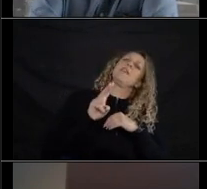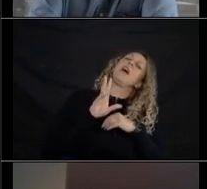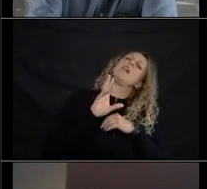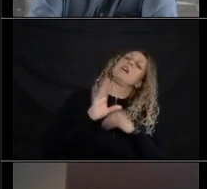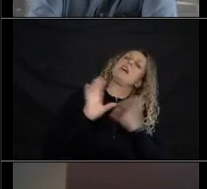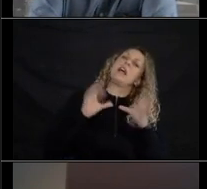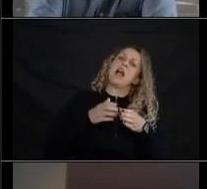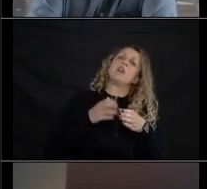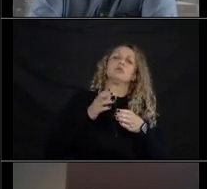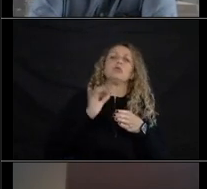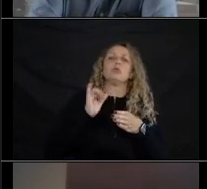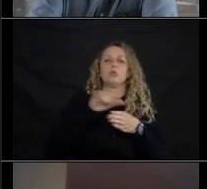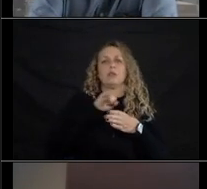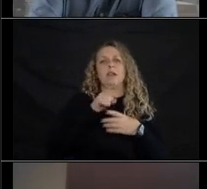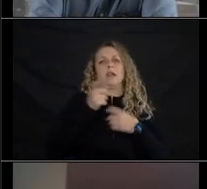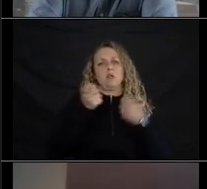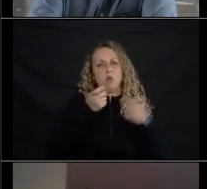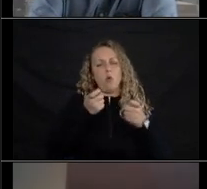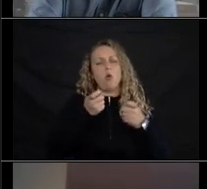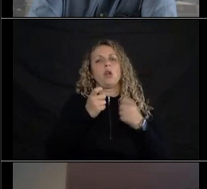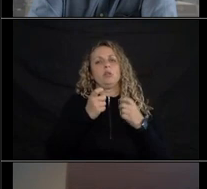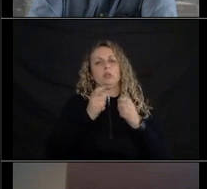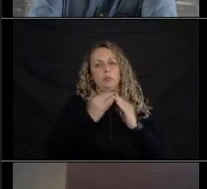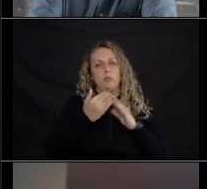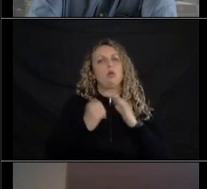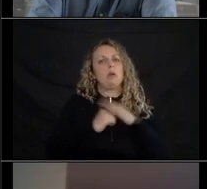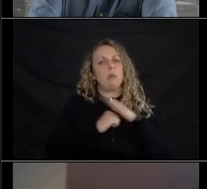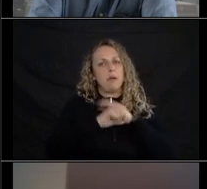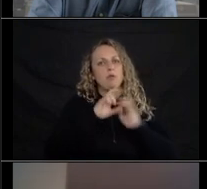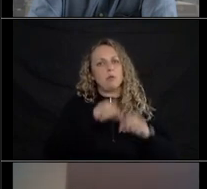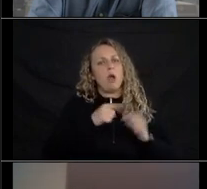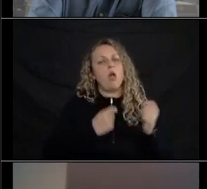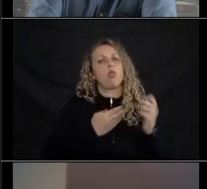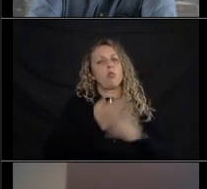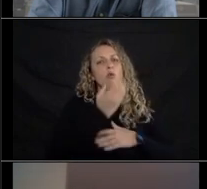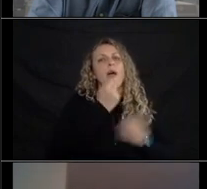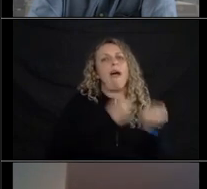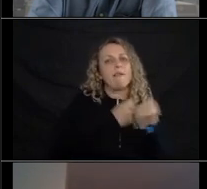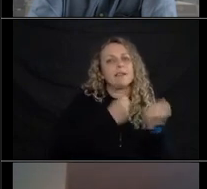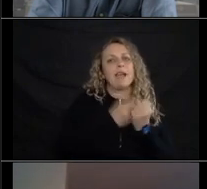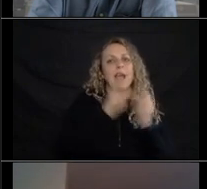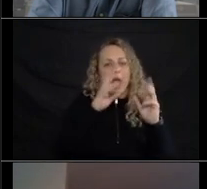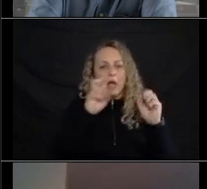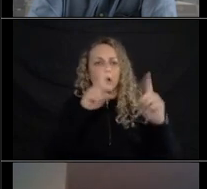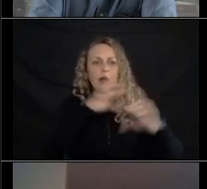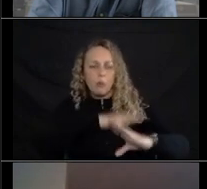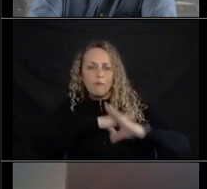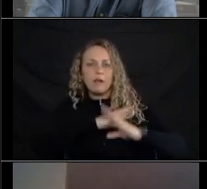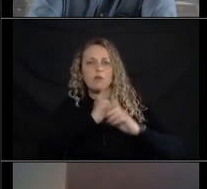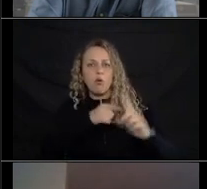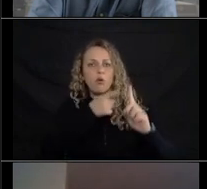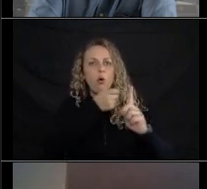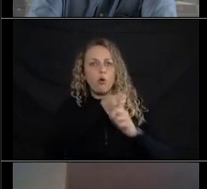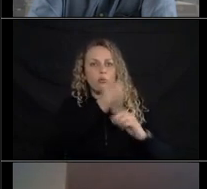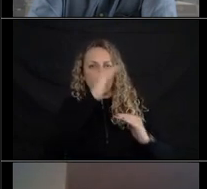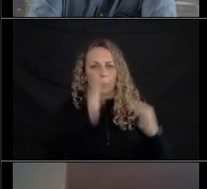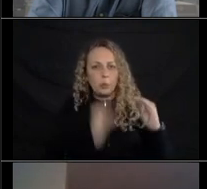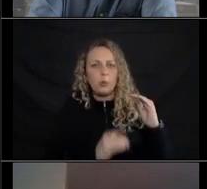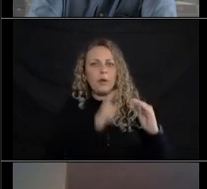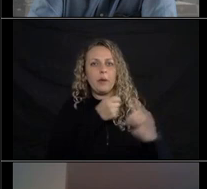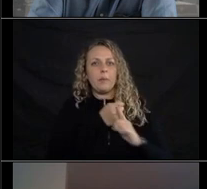of Palm Beach County is coordinating a community-based response through advocacy, education, prevention with the goal of reducing the impact of violence on